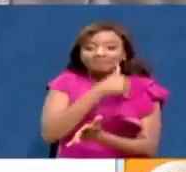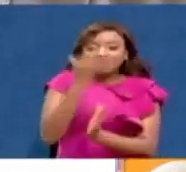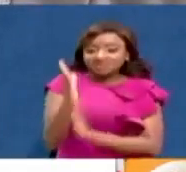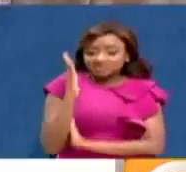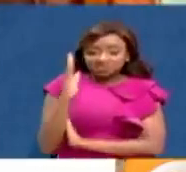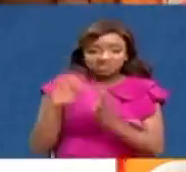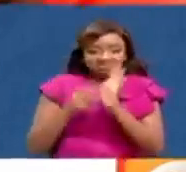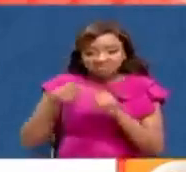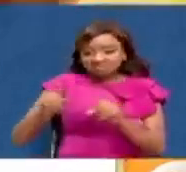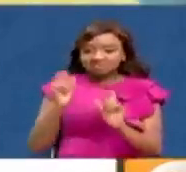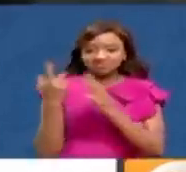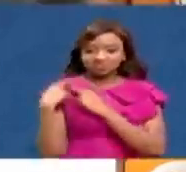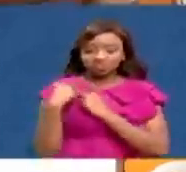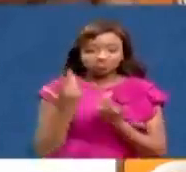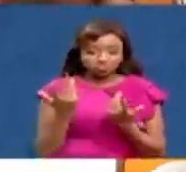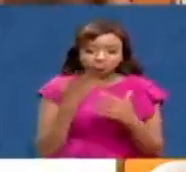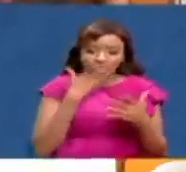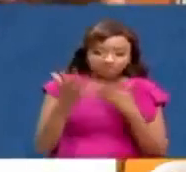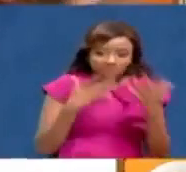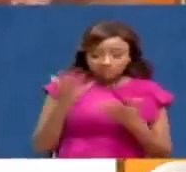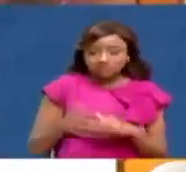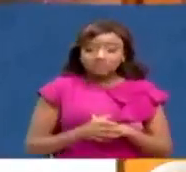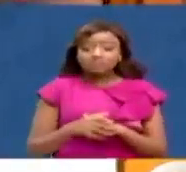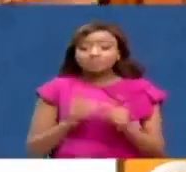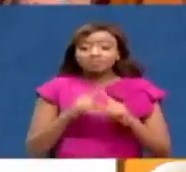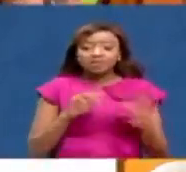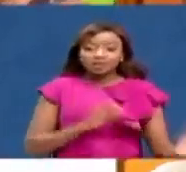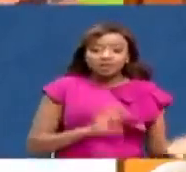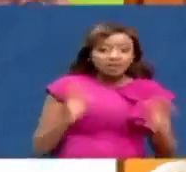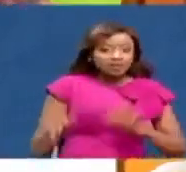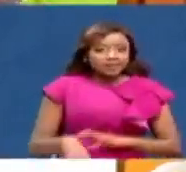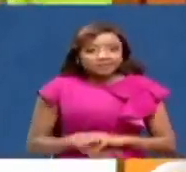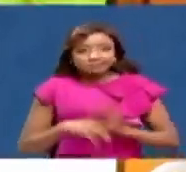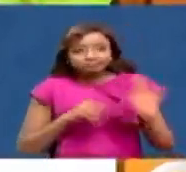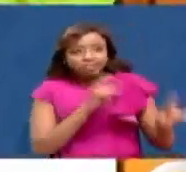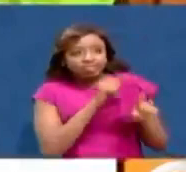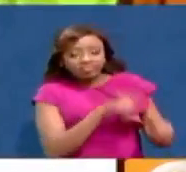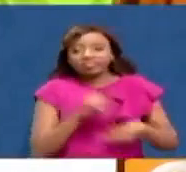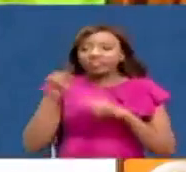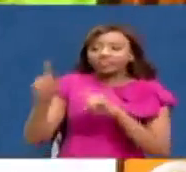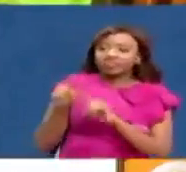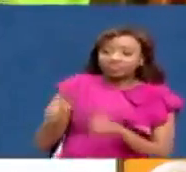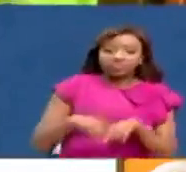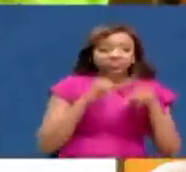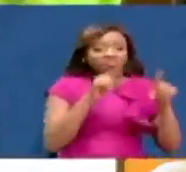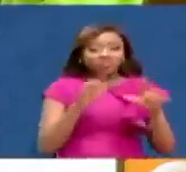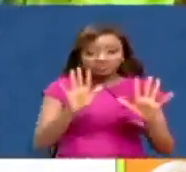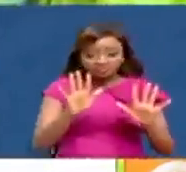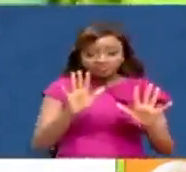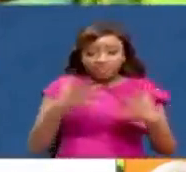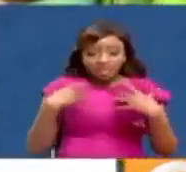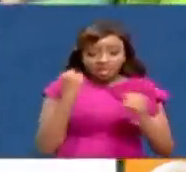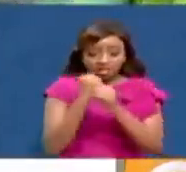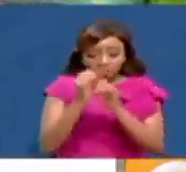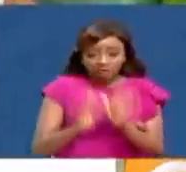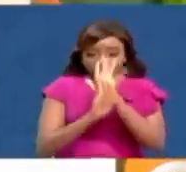security is answerable to you. But as the back and forth of blame game and finger pointing continues, health workers